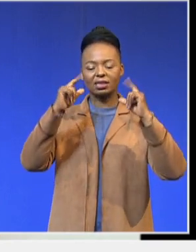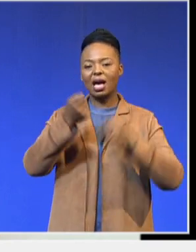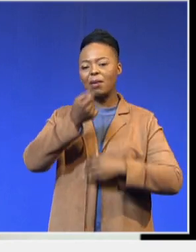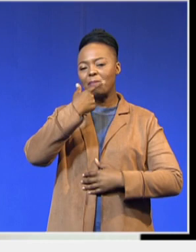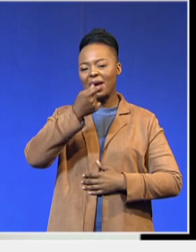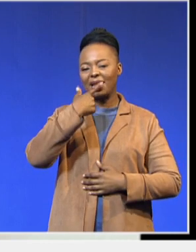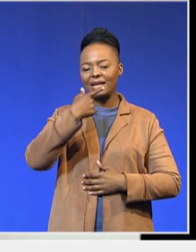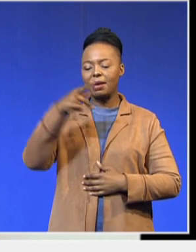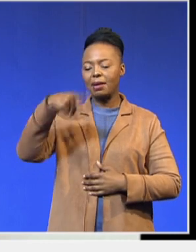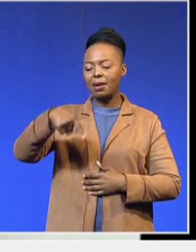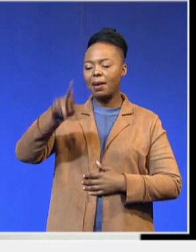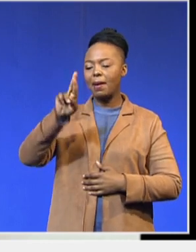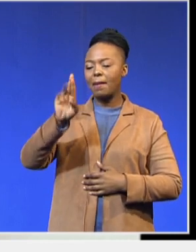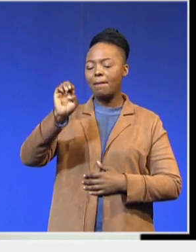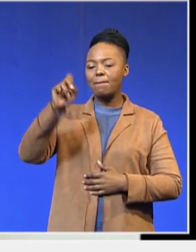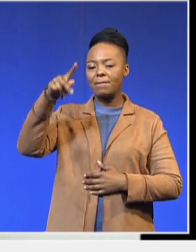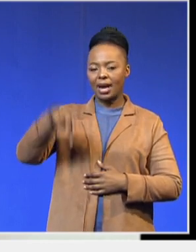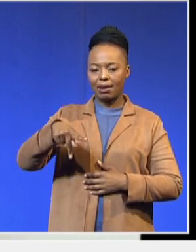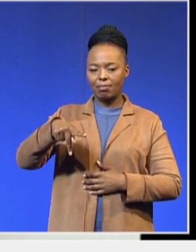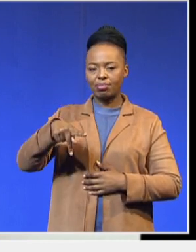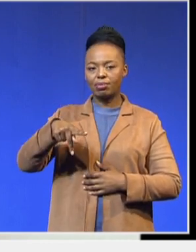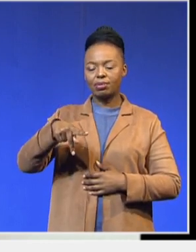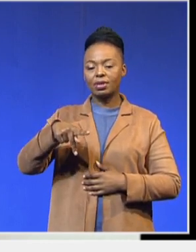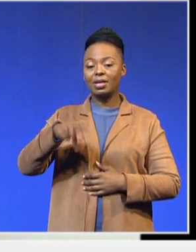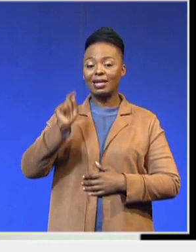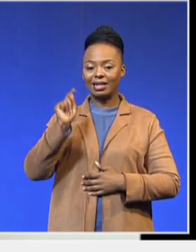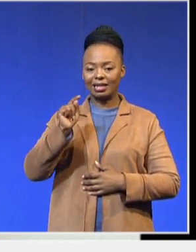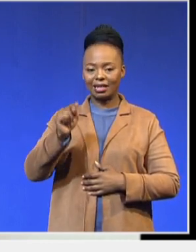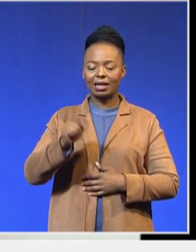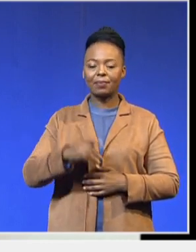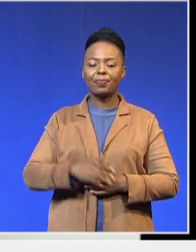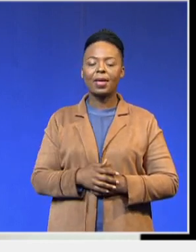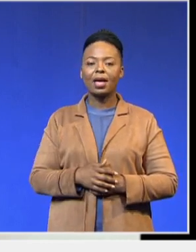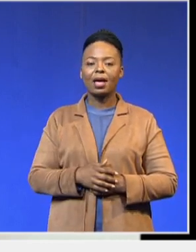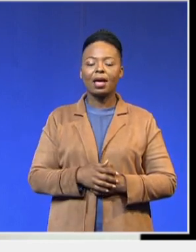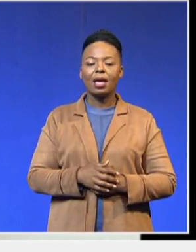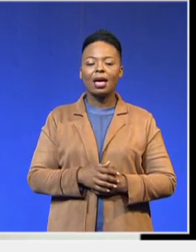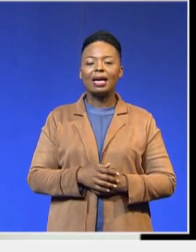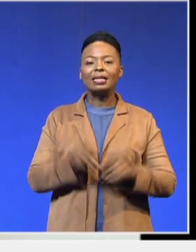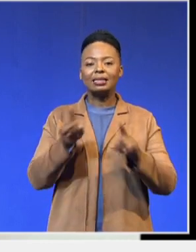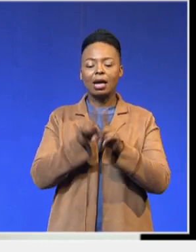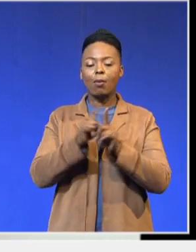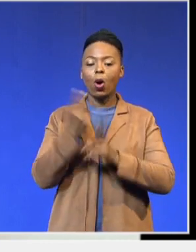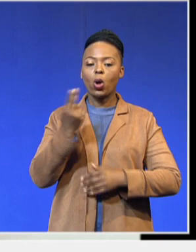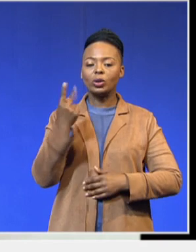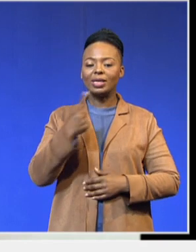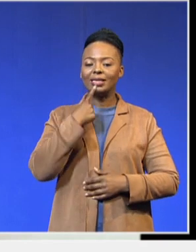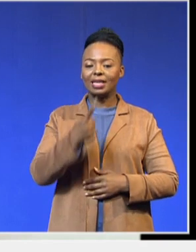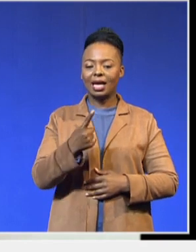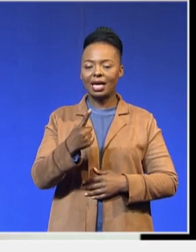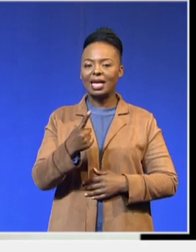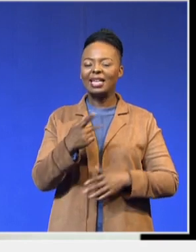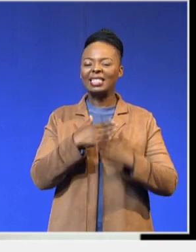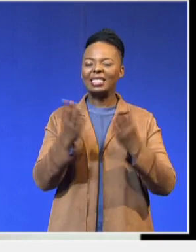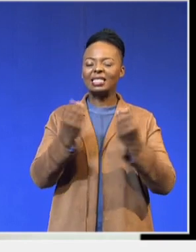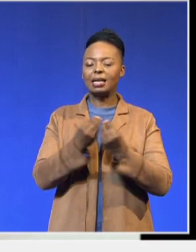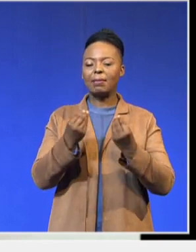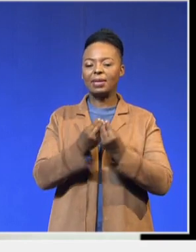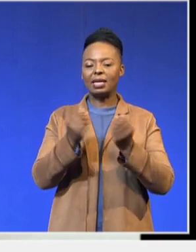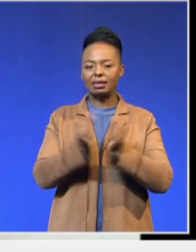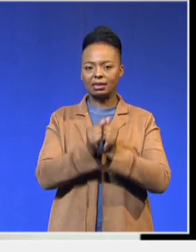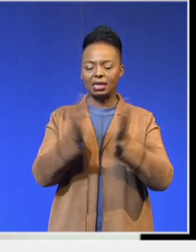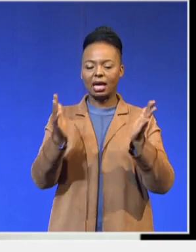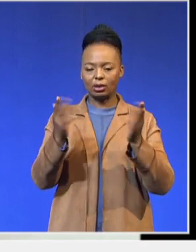PrEP program. However, we can also say that something is already beginning to be